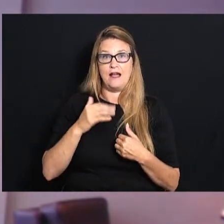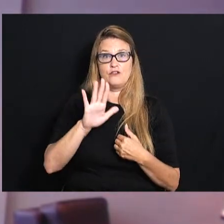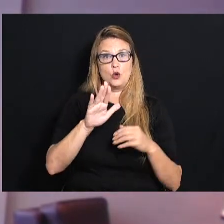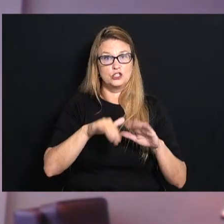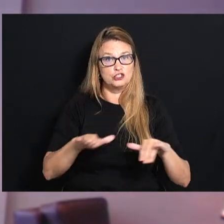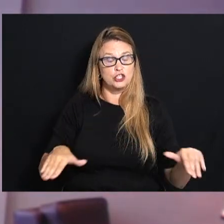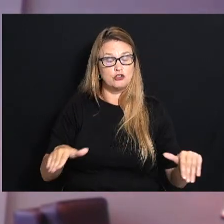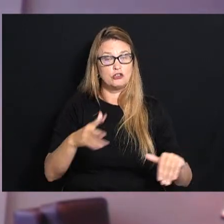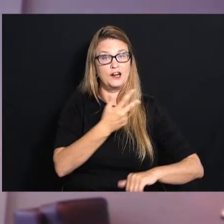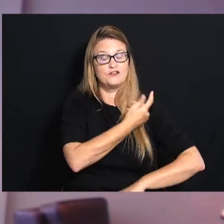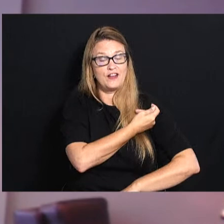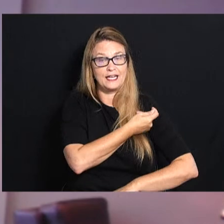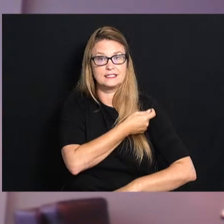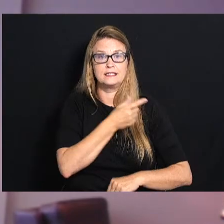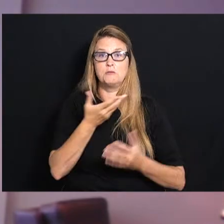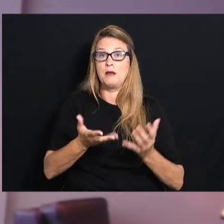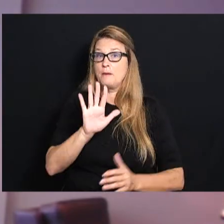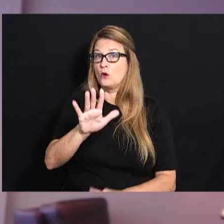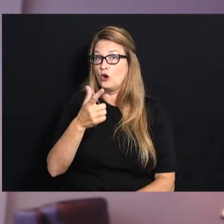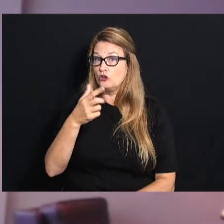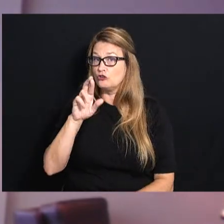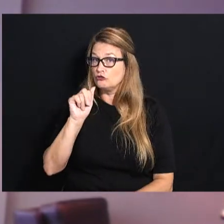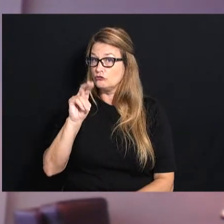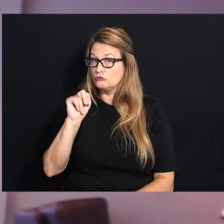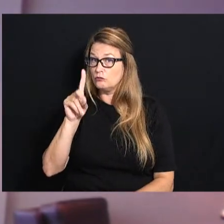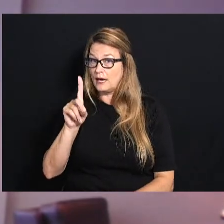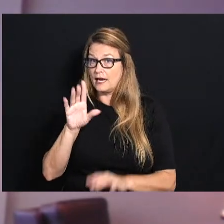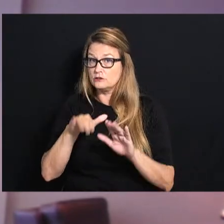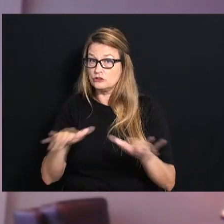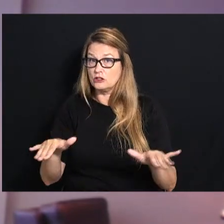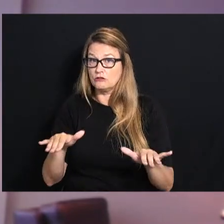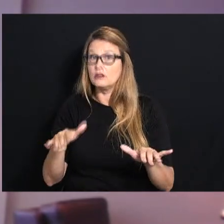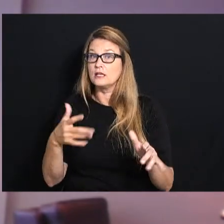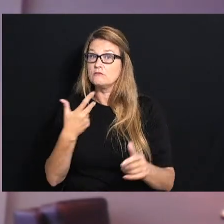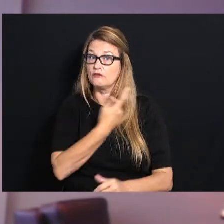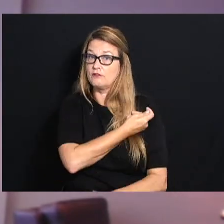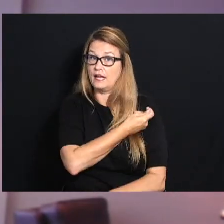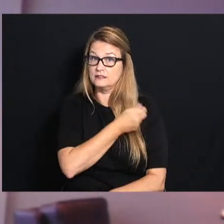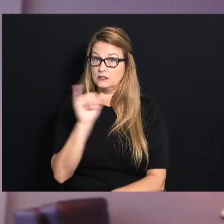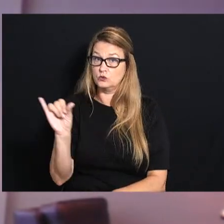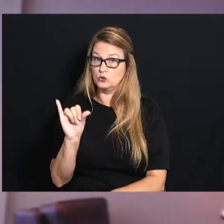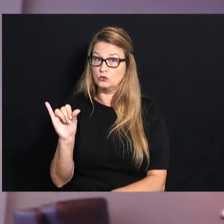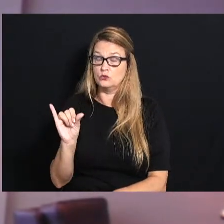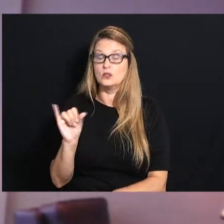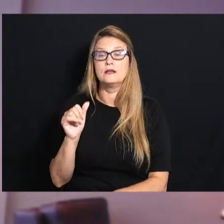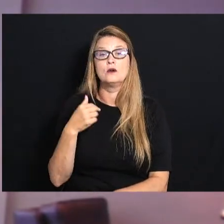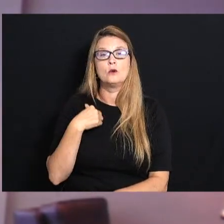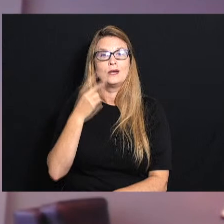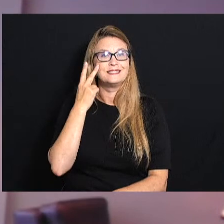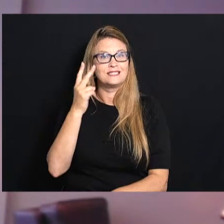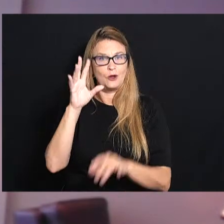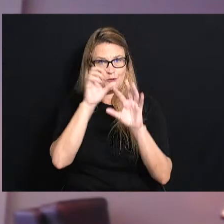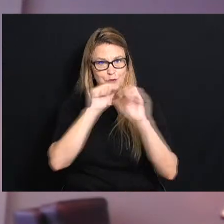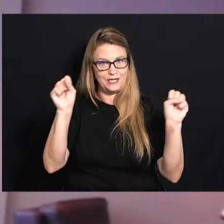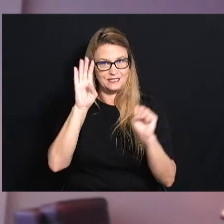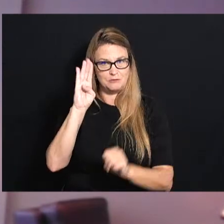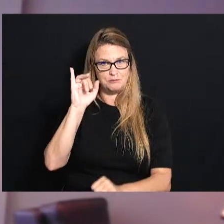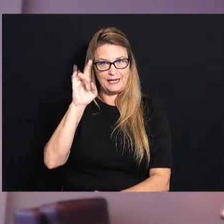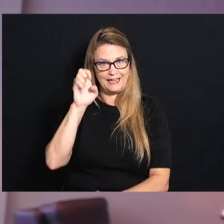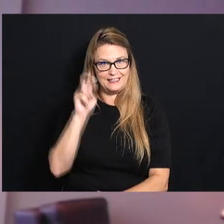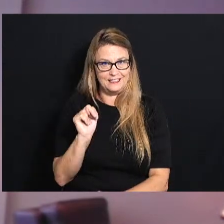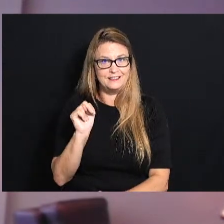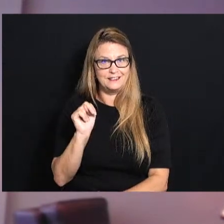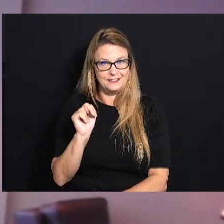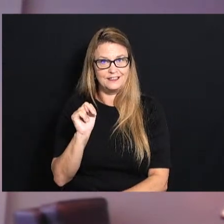have children or grandchildren, up to date with their vaccinations as well. We saw that President Biden